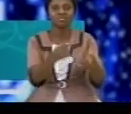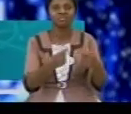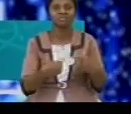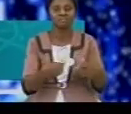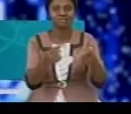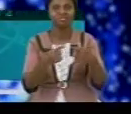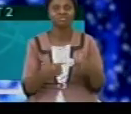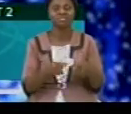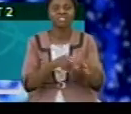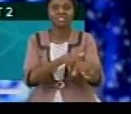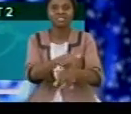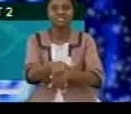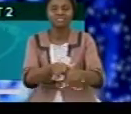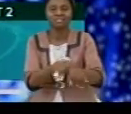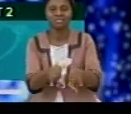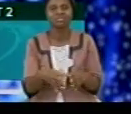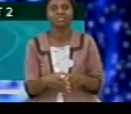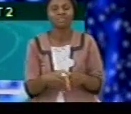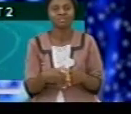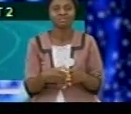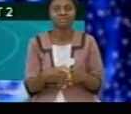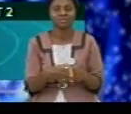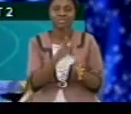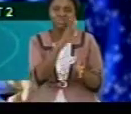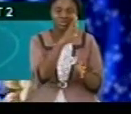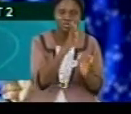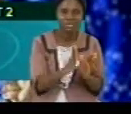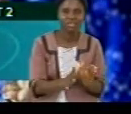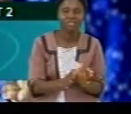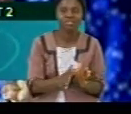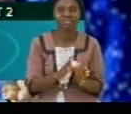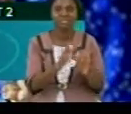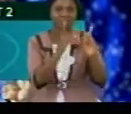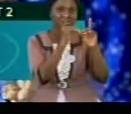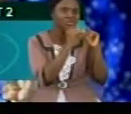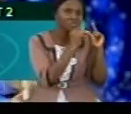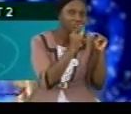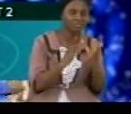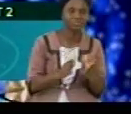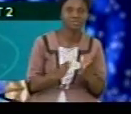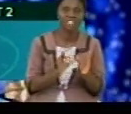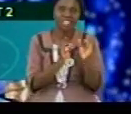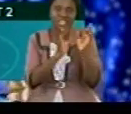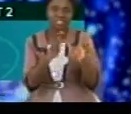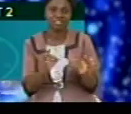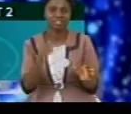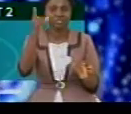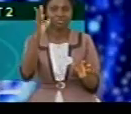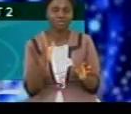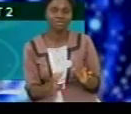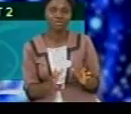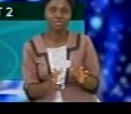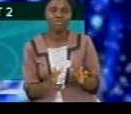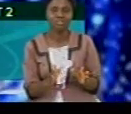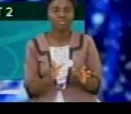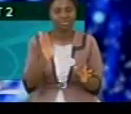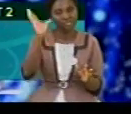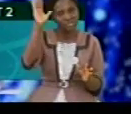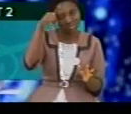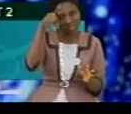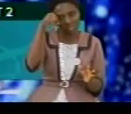deceit, malignity, whisperers, backbiters, haters of God, despiteful,